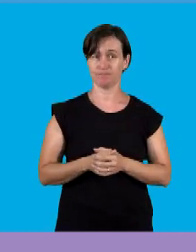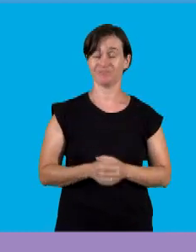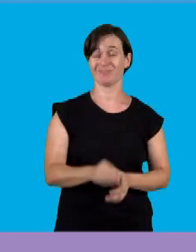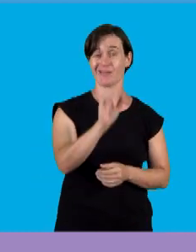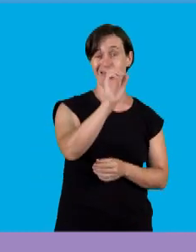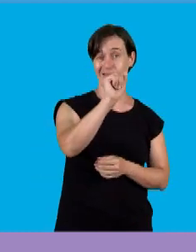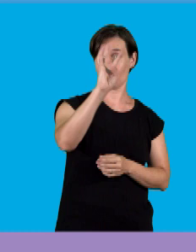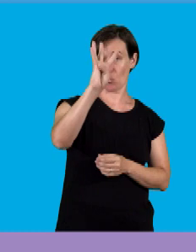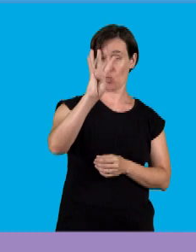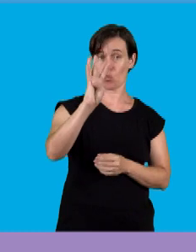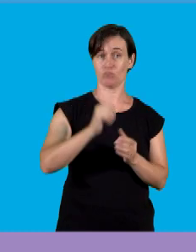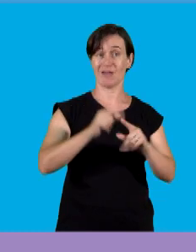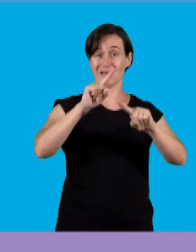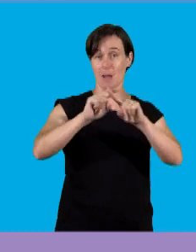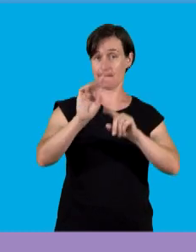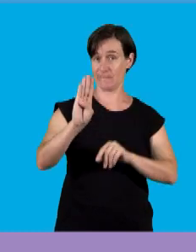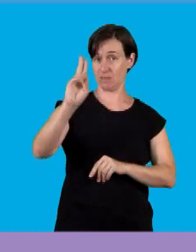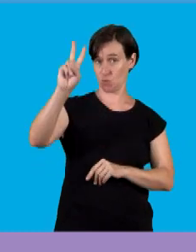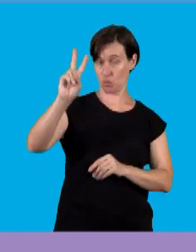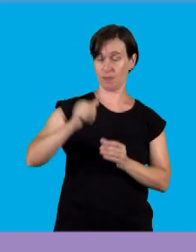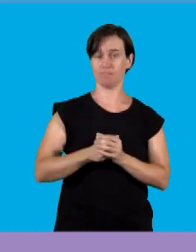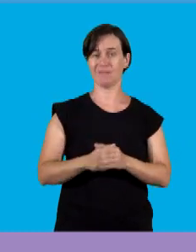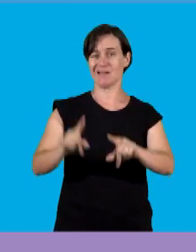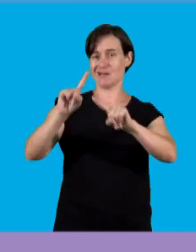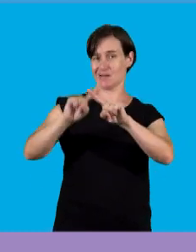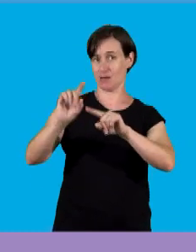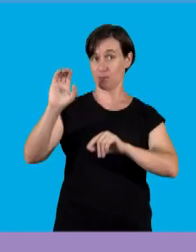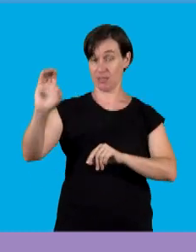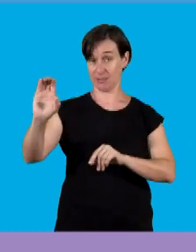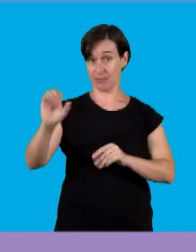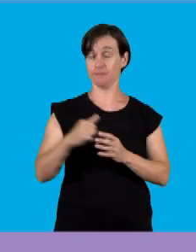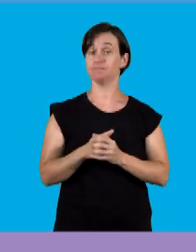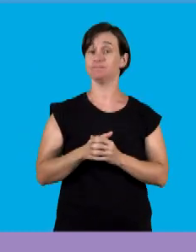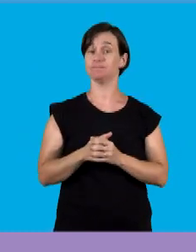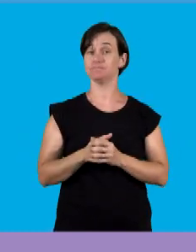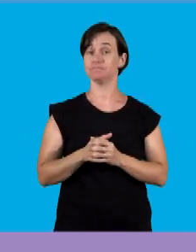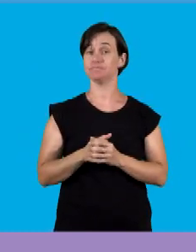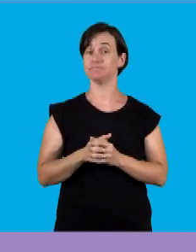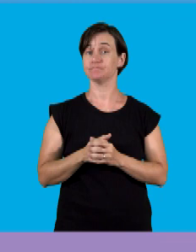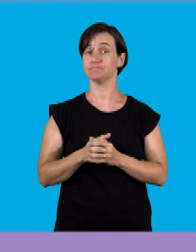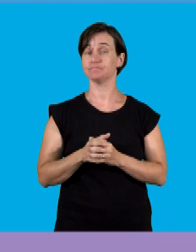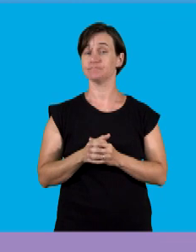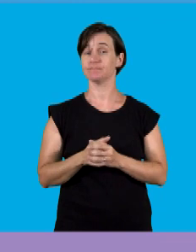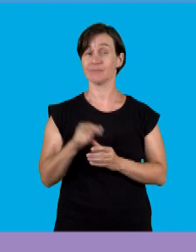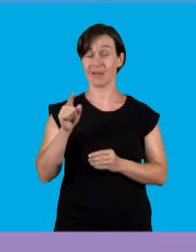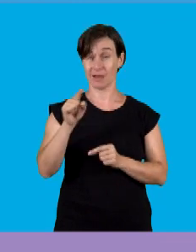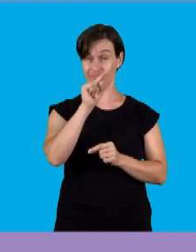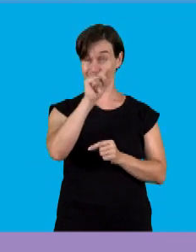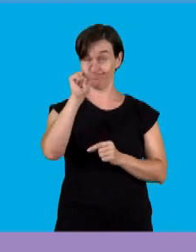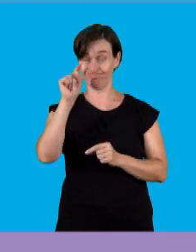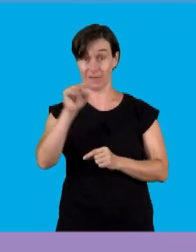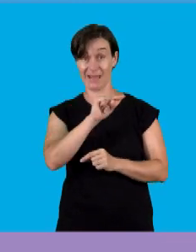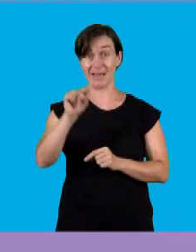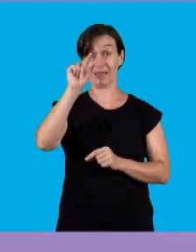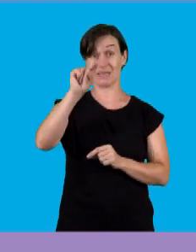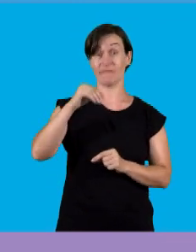there, we have a exponent 4 multiplied by b squared multiplied by c, and that is all divided